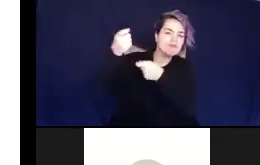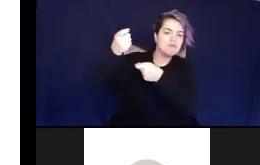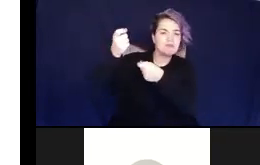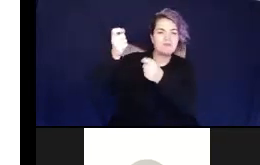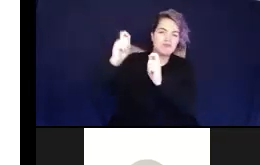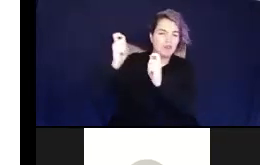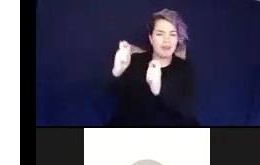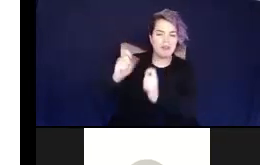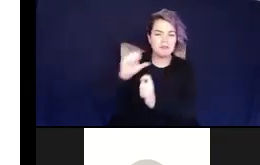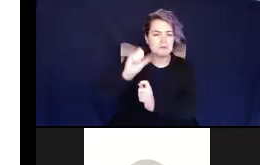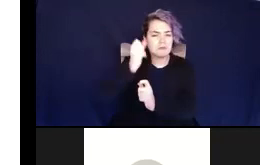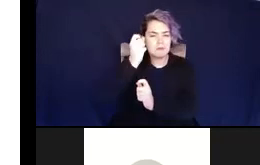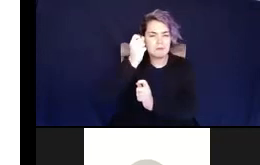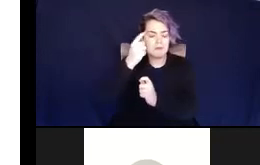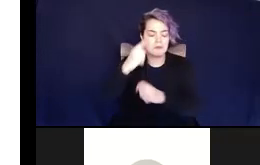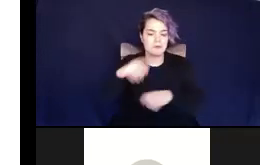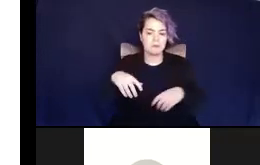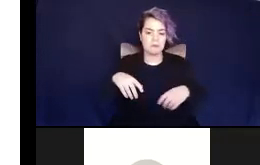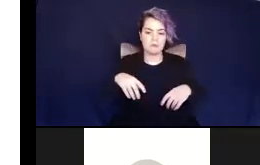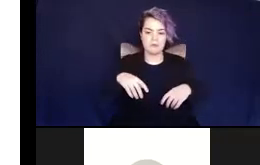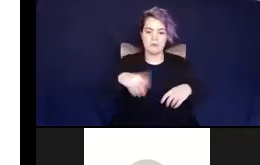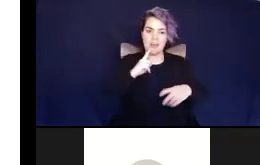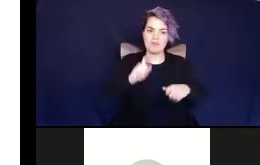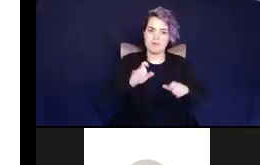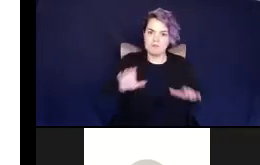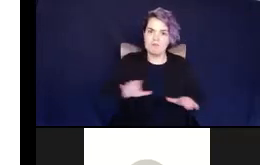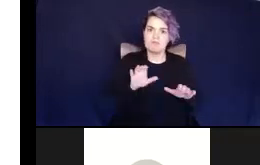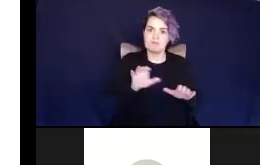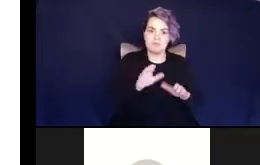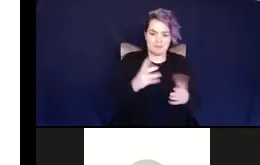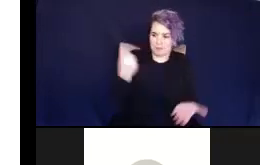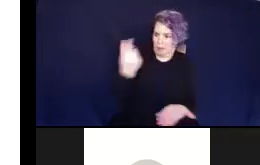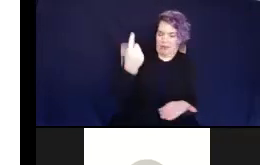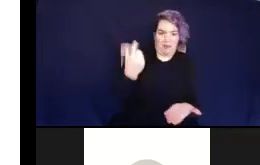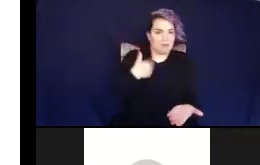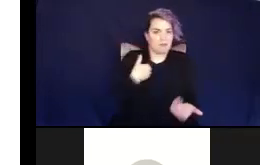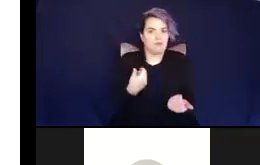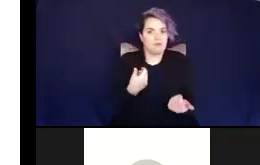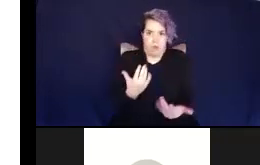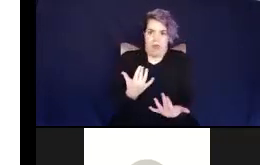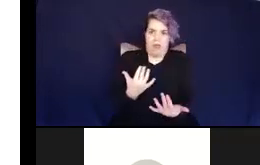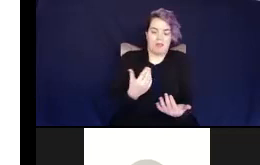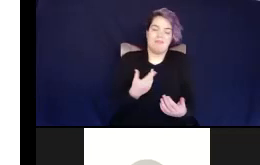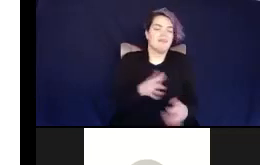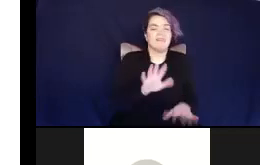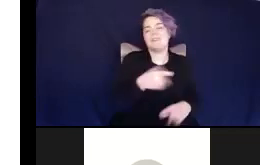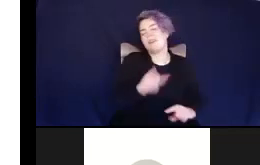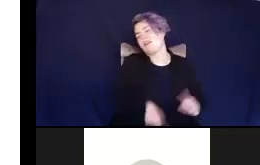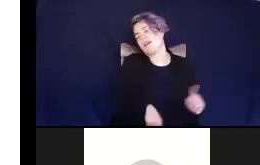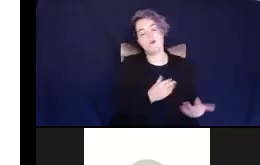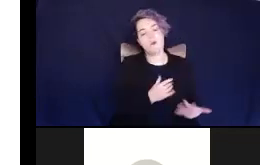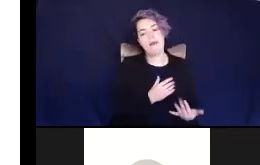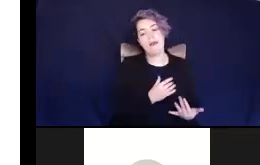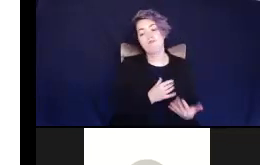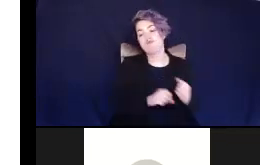and wait for, something to look radically different before they do anything, because people will otherwise